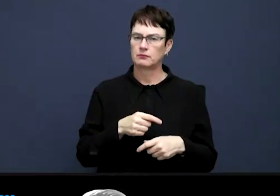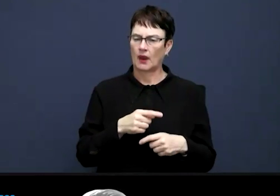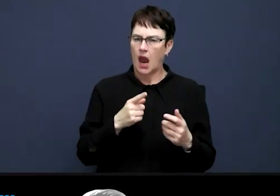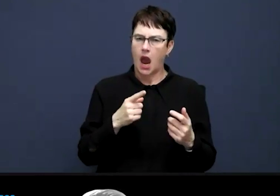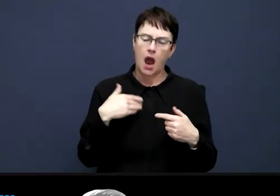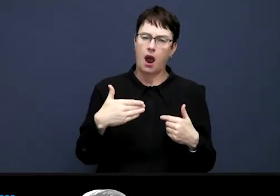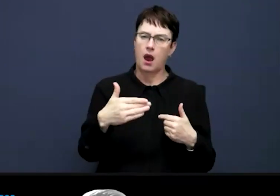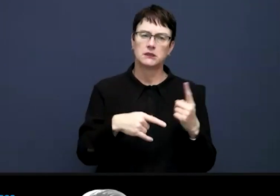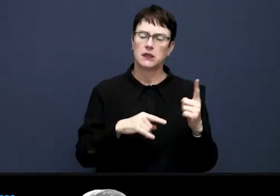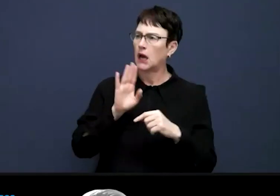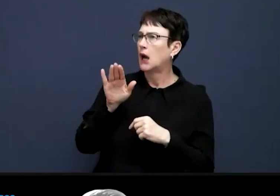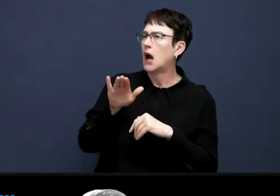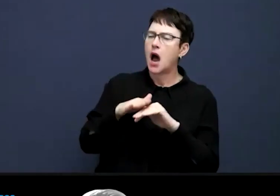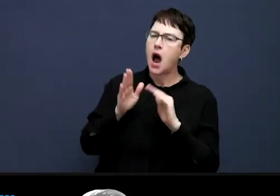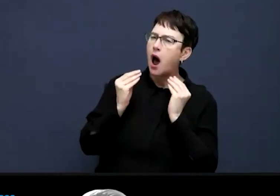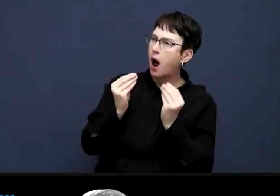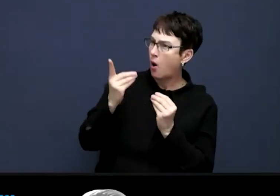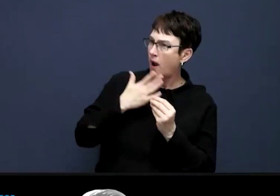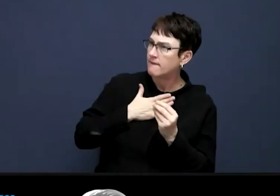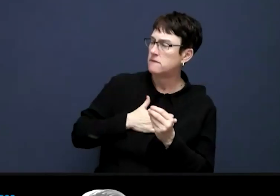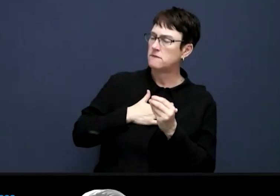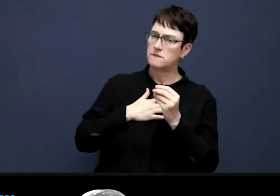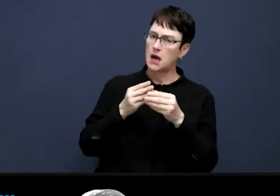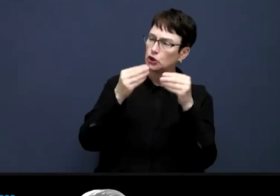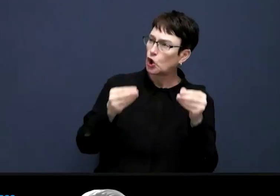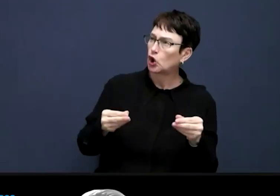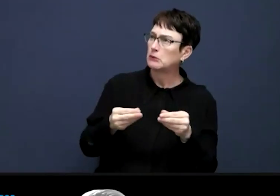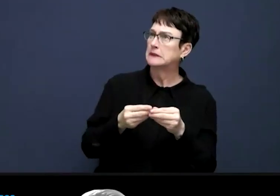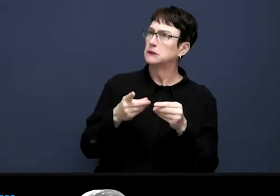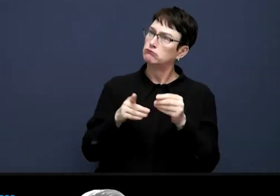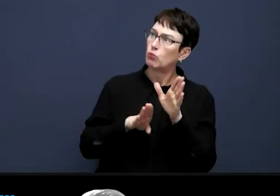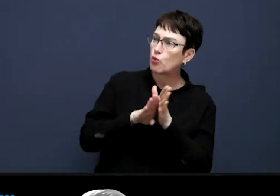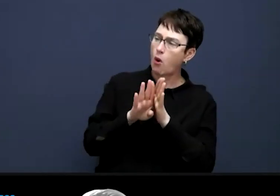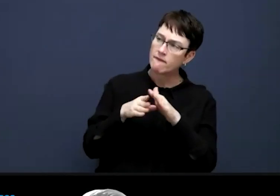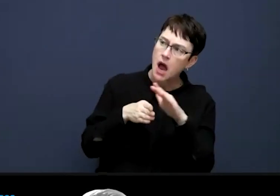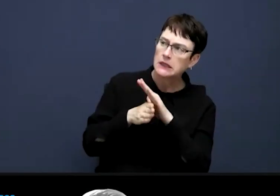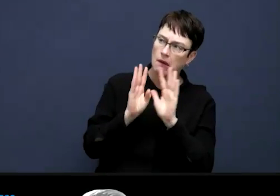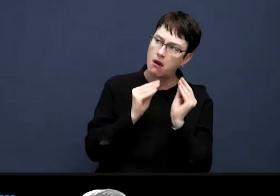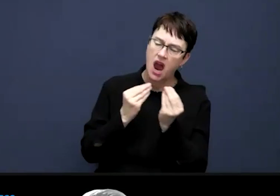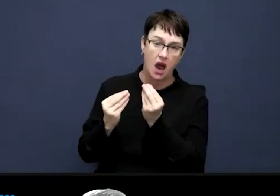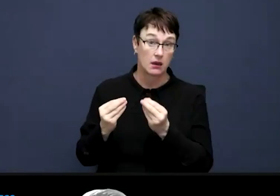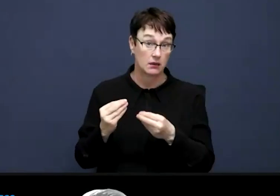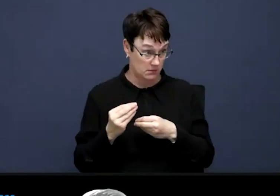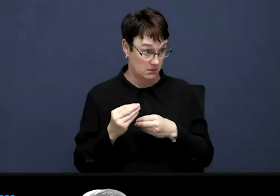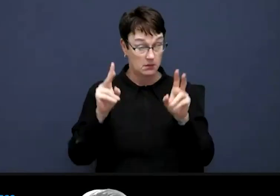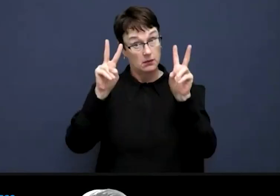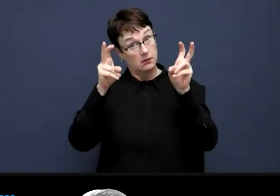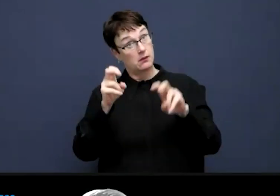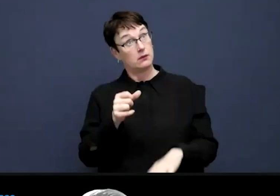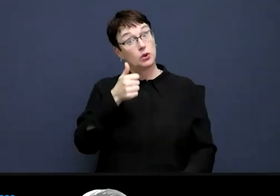accessibility? And for documents, the good enough, when I'm thinking about the kind of documents governments